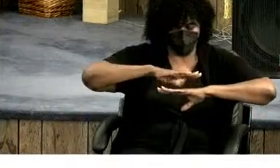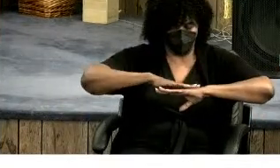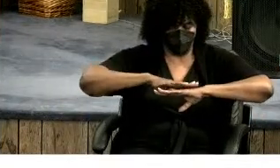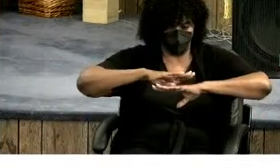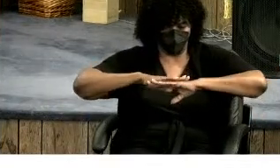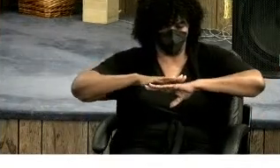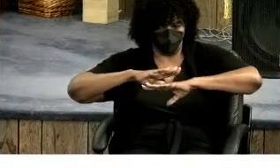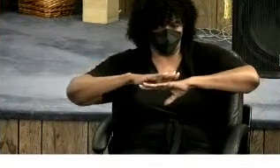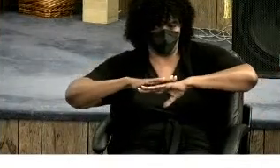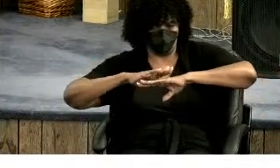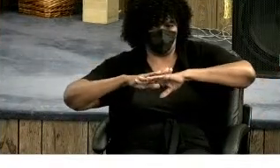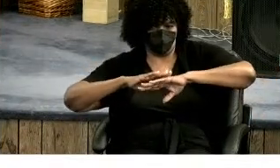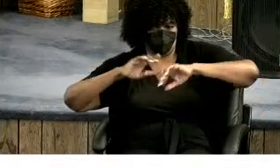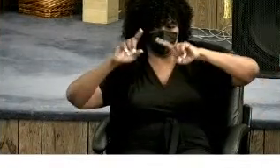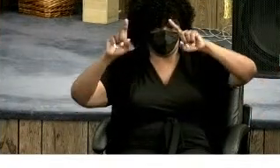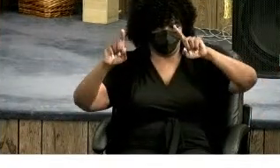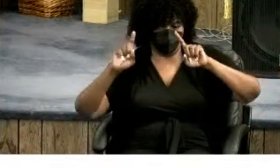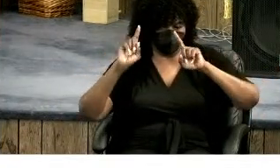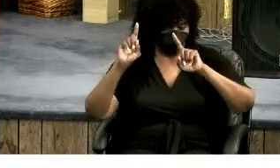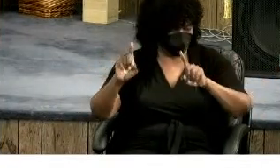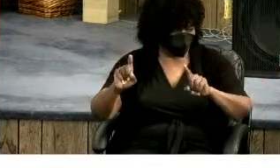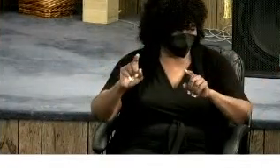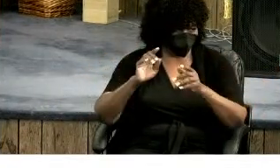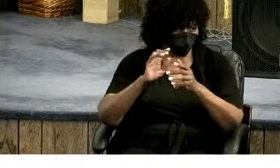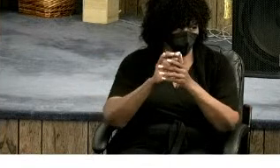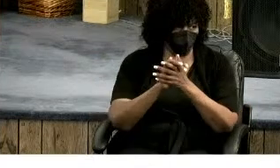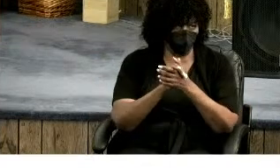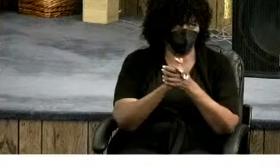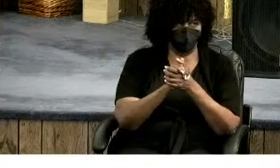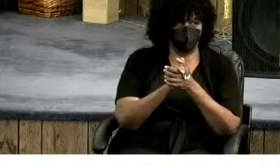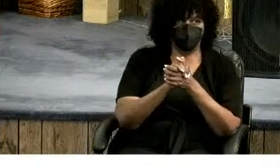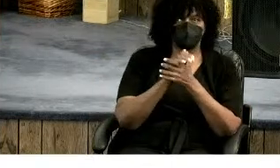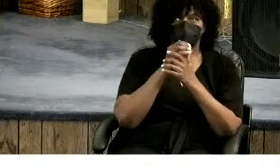Go ahead, elders. You can put those in there.